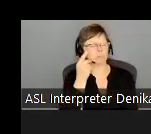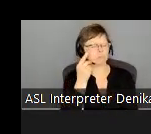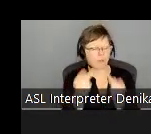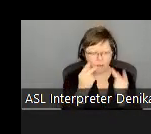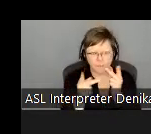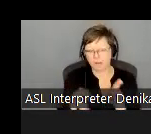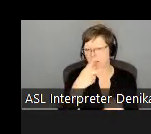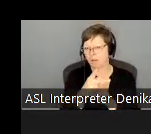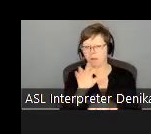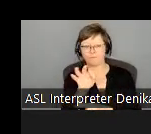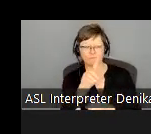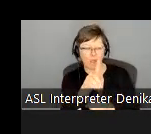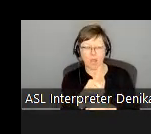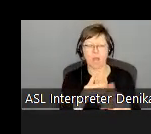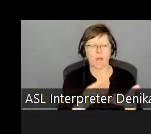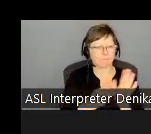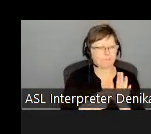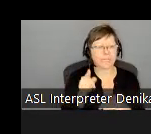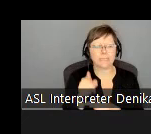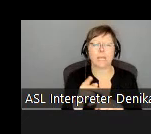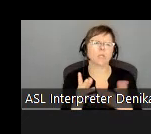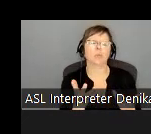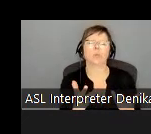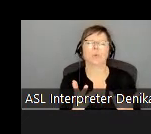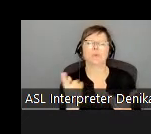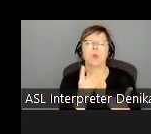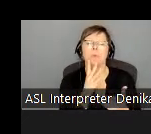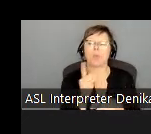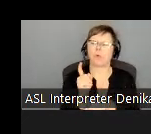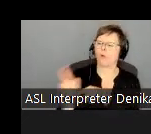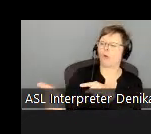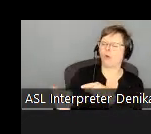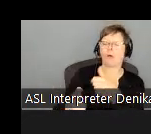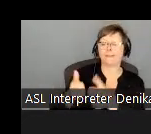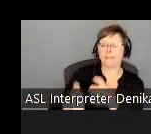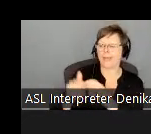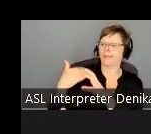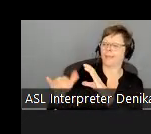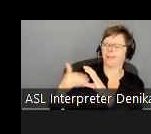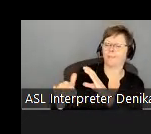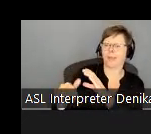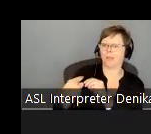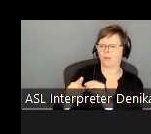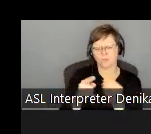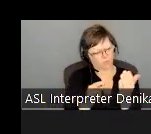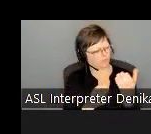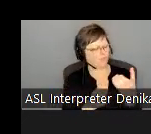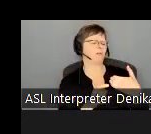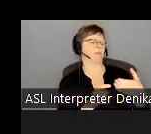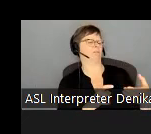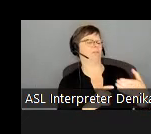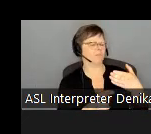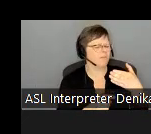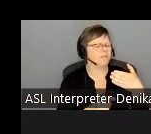impersonation tactics are used. So by that, I mean someone is calling you, texting you, emailing you, telling you that they're some kind